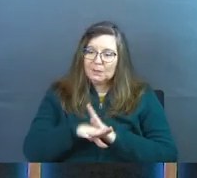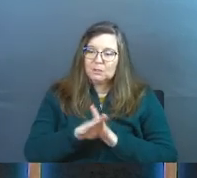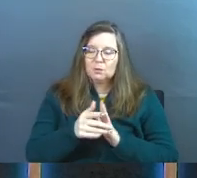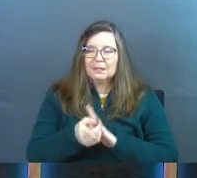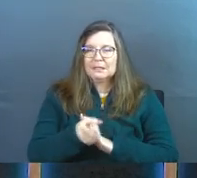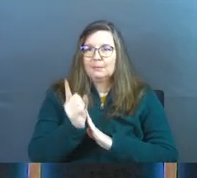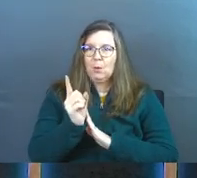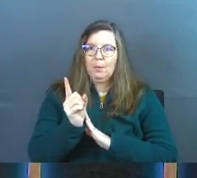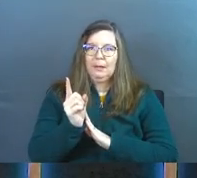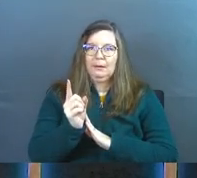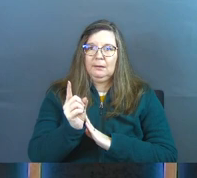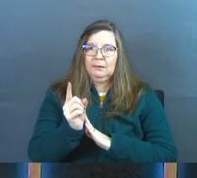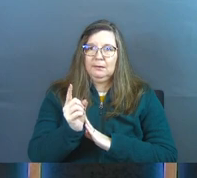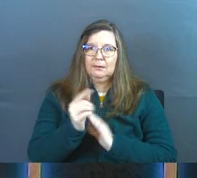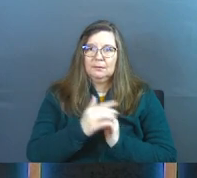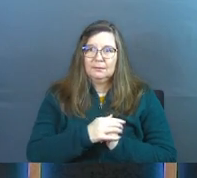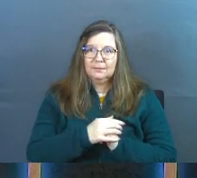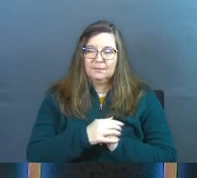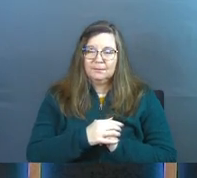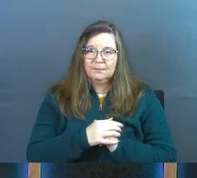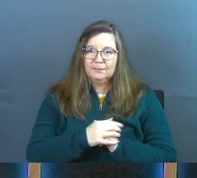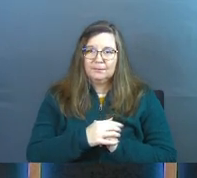this moment.